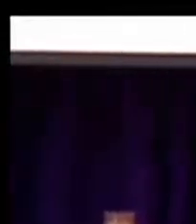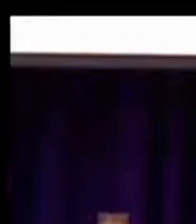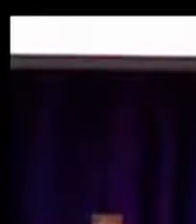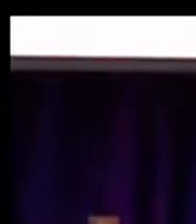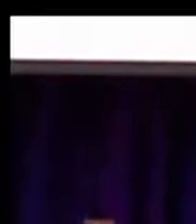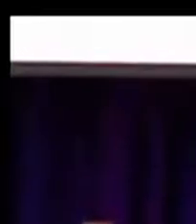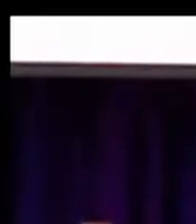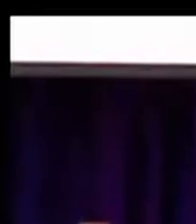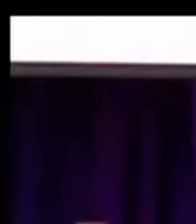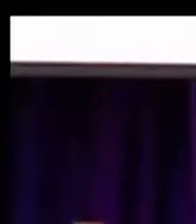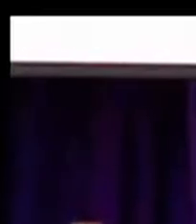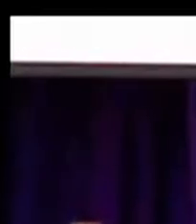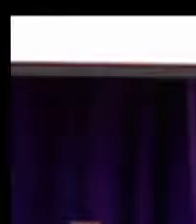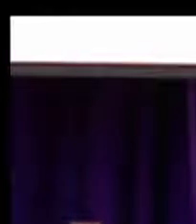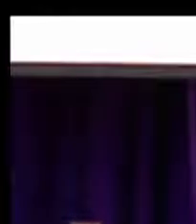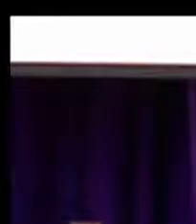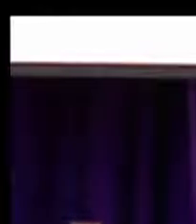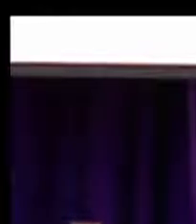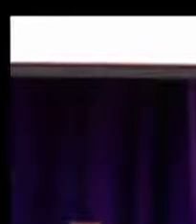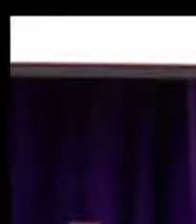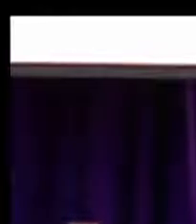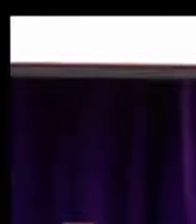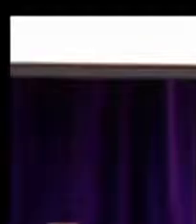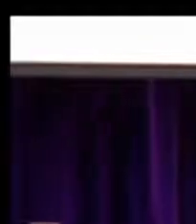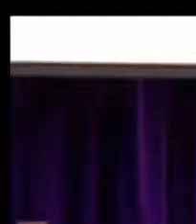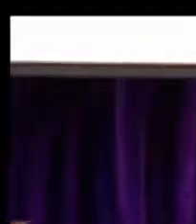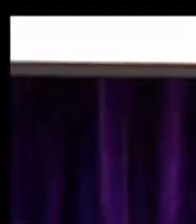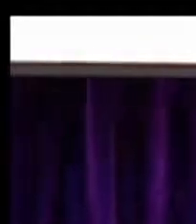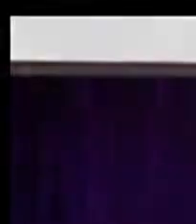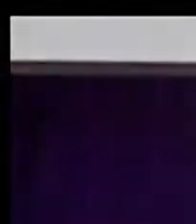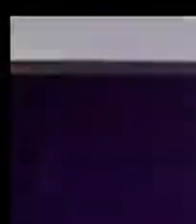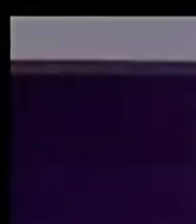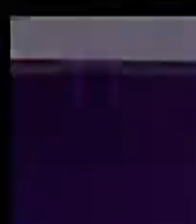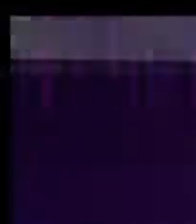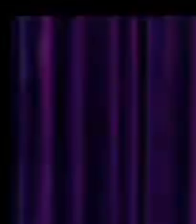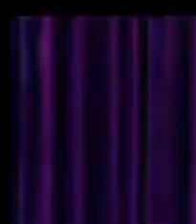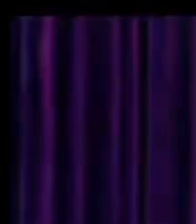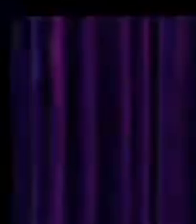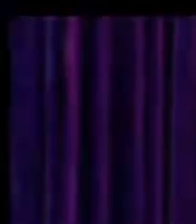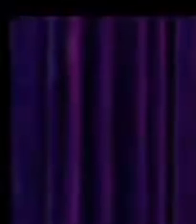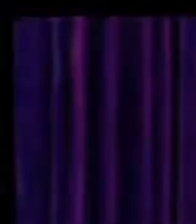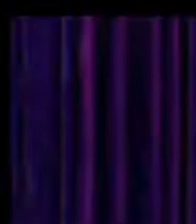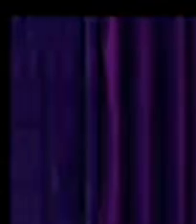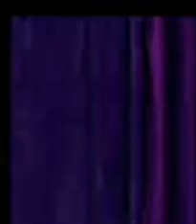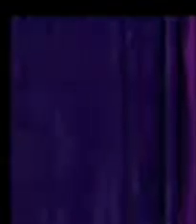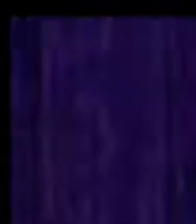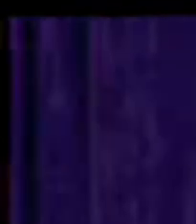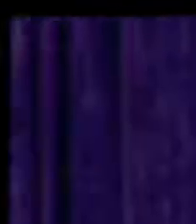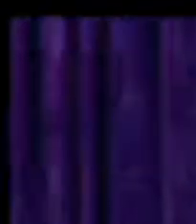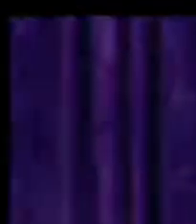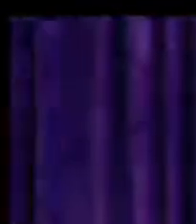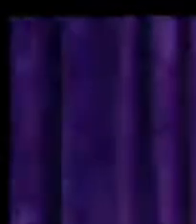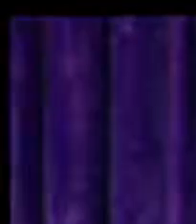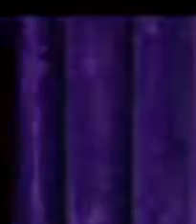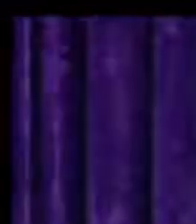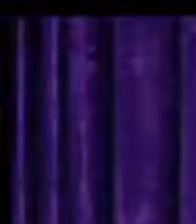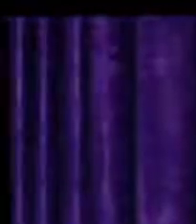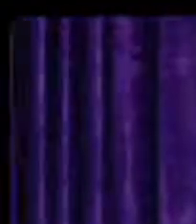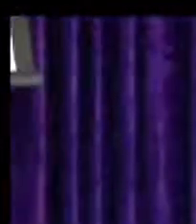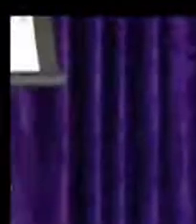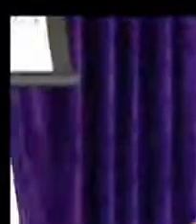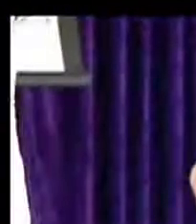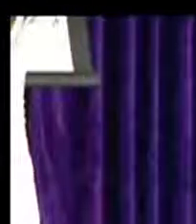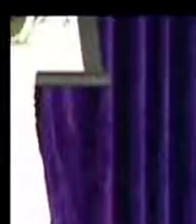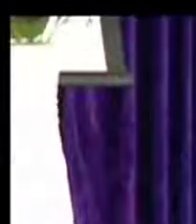cynical and you can also be tempted to take revenge. Paulus sê, you have been grafted, julle